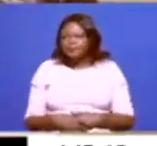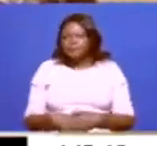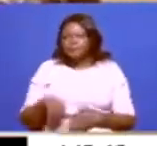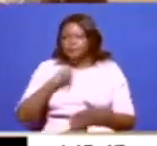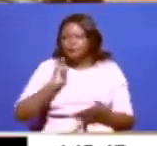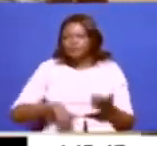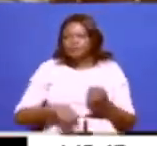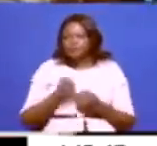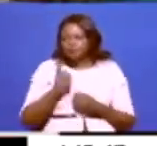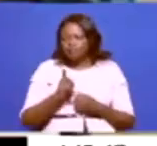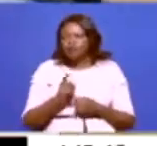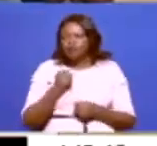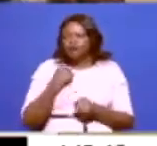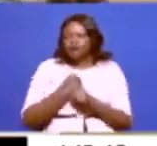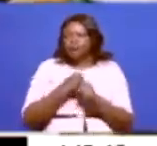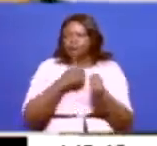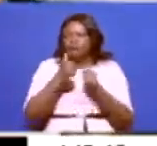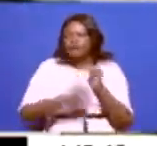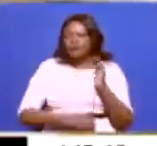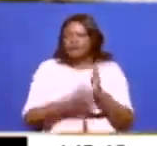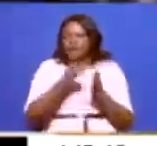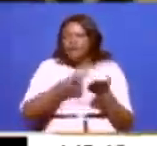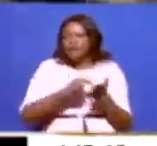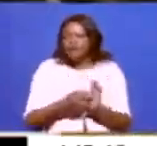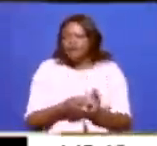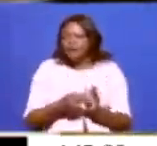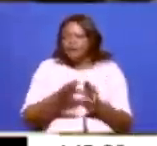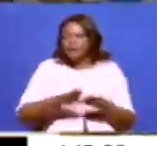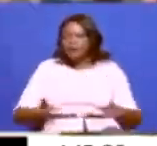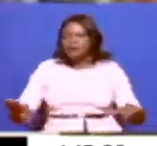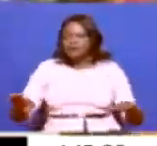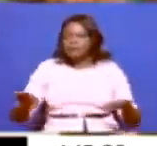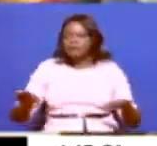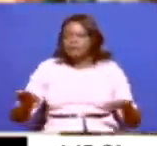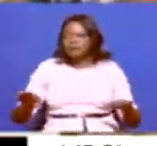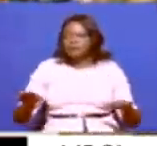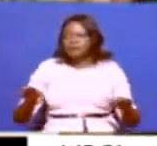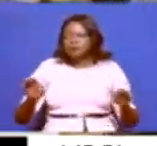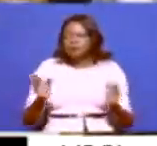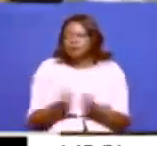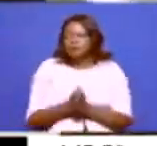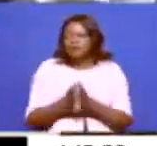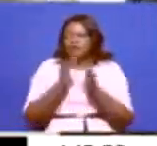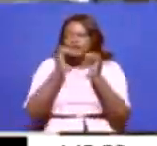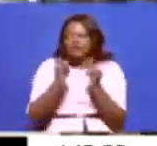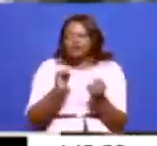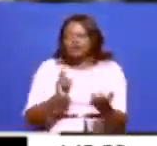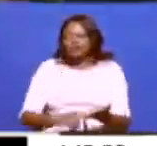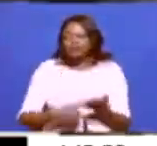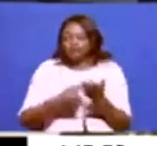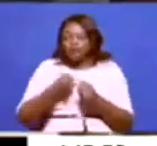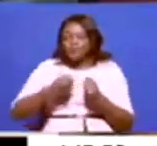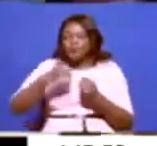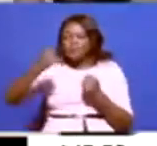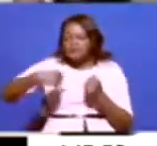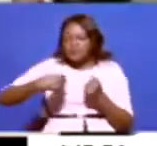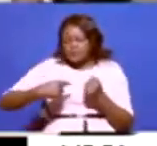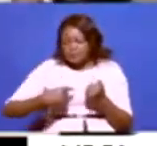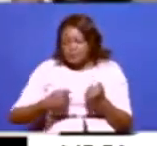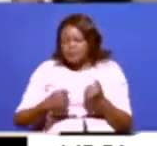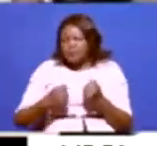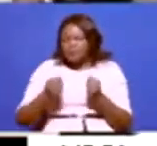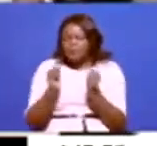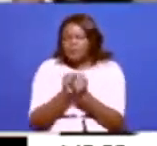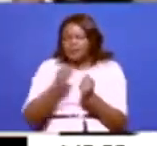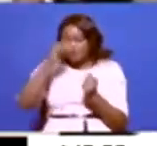threatening to carry out other development projects on the piece of land and have fresh negotiations on compensation terms with the government.